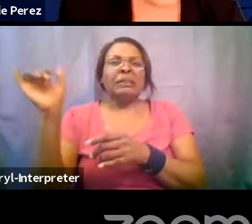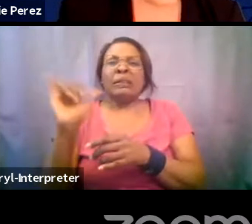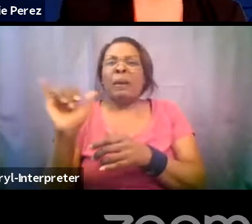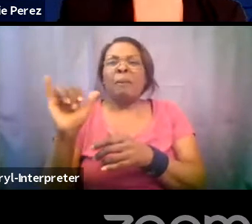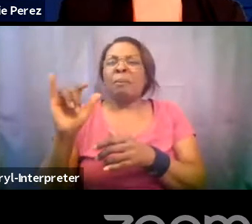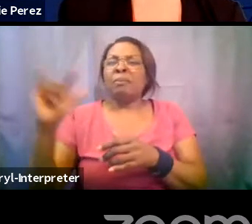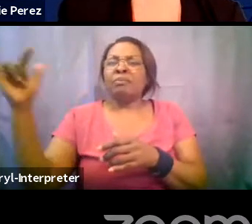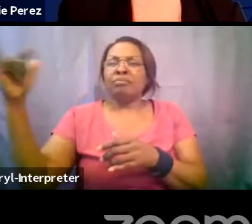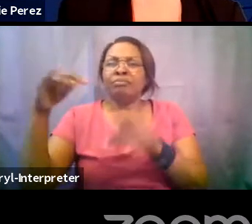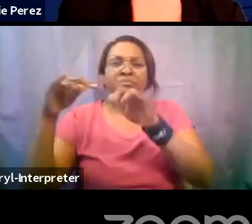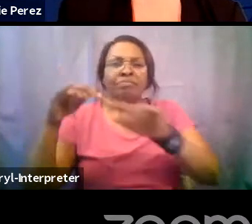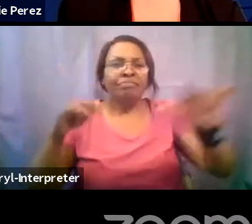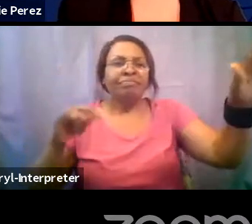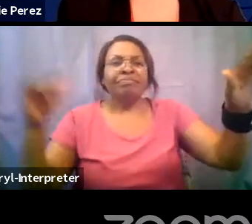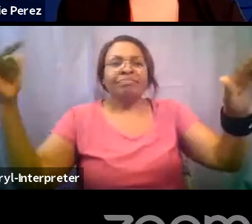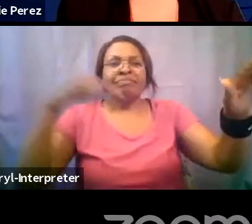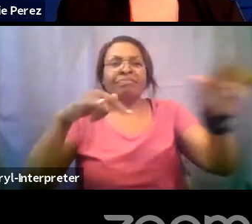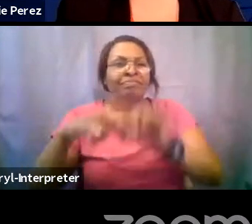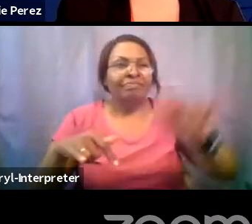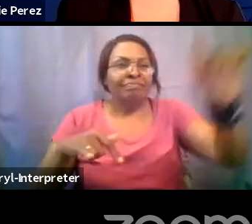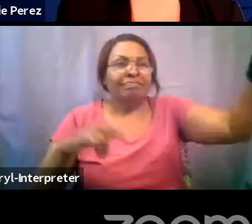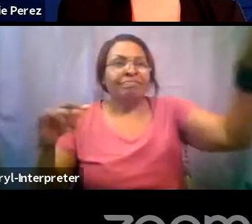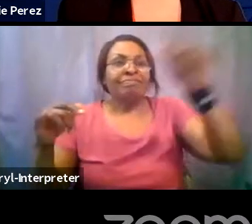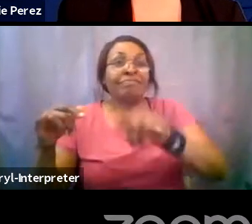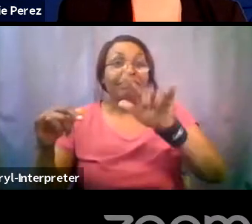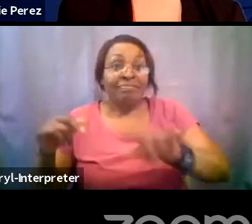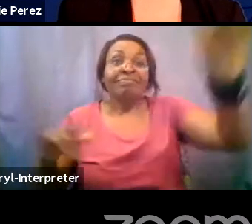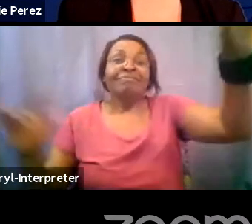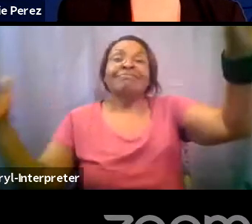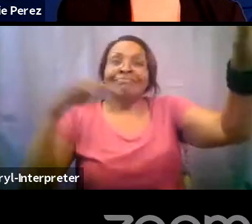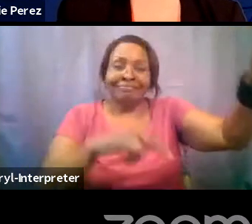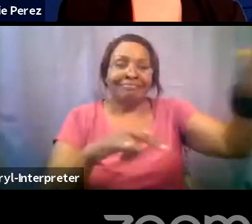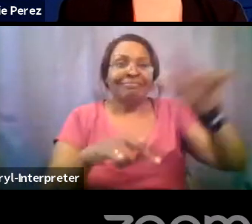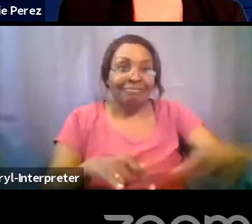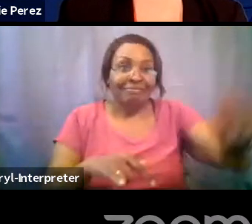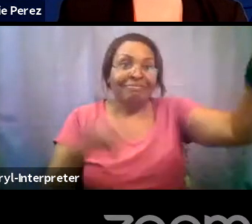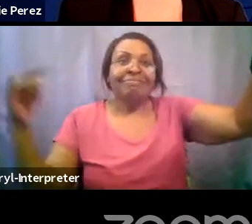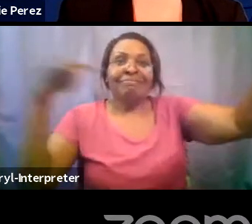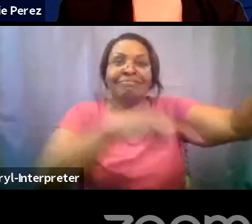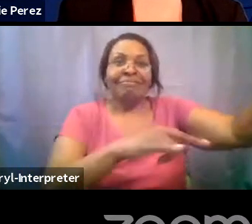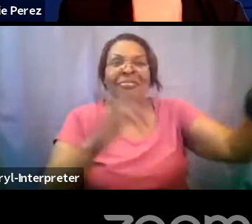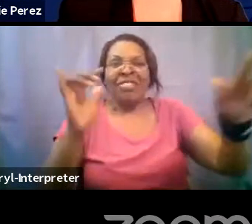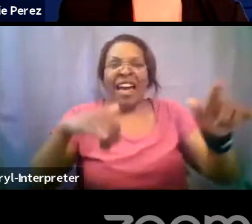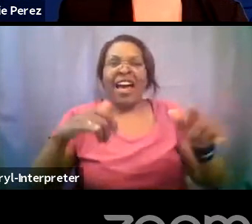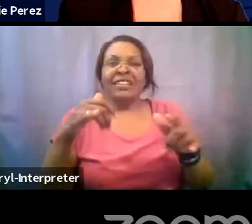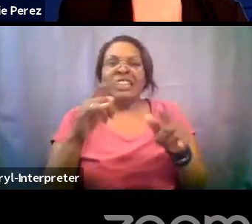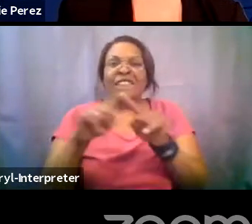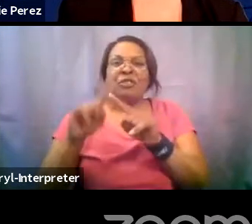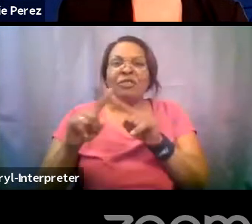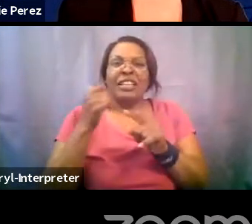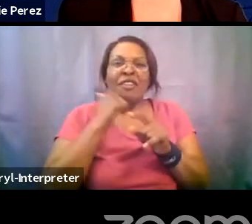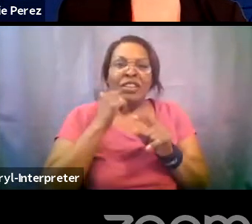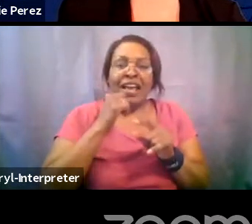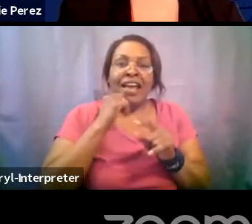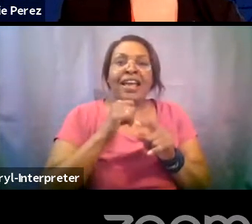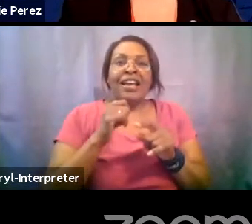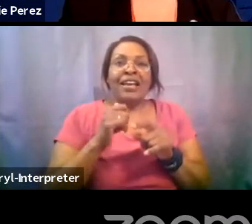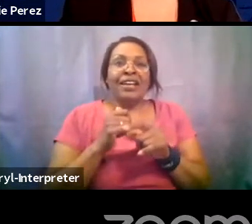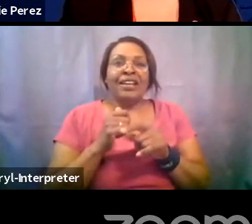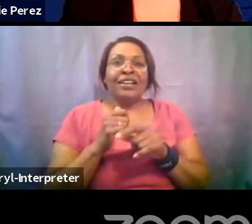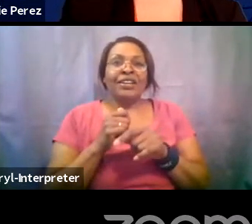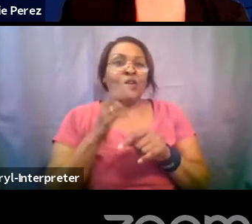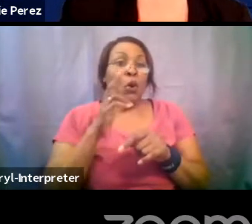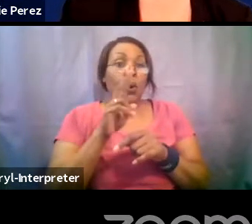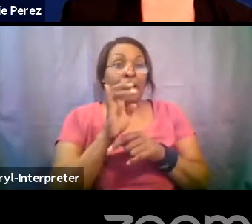and orderly. So, I mean, there's a lot of similarities there, and it's different enough every single day, even though, you know, United One